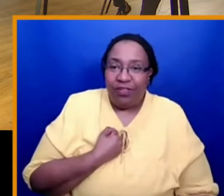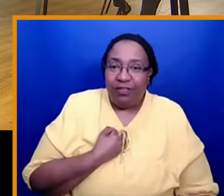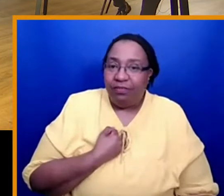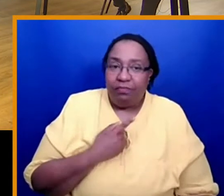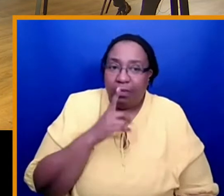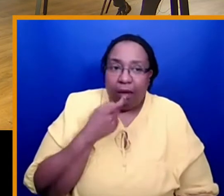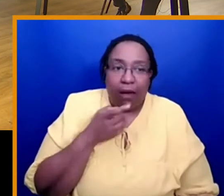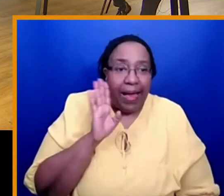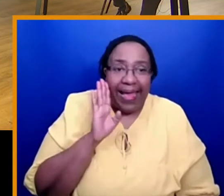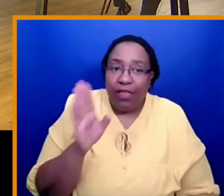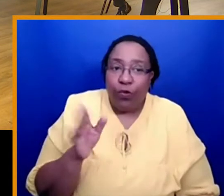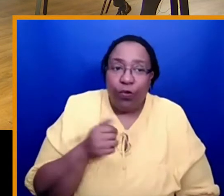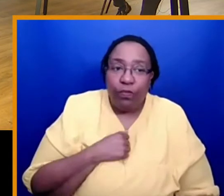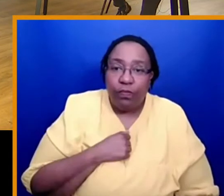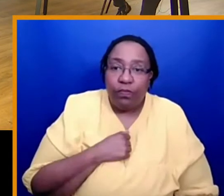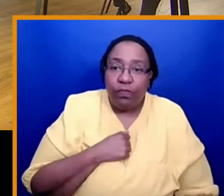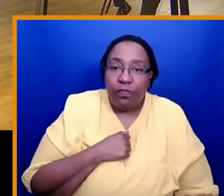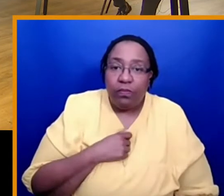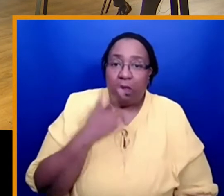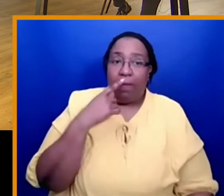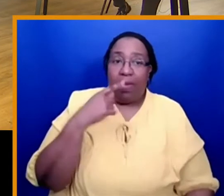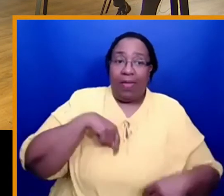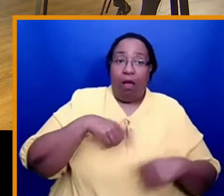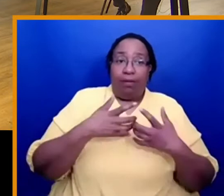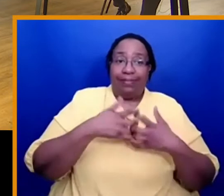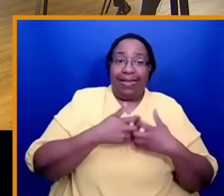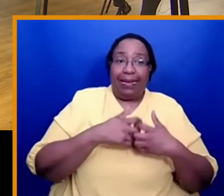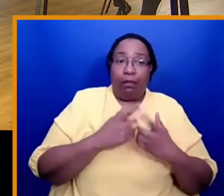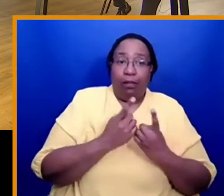I can't hear you. That might be an issue on our side. I'll take that back.